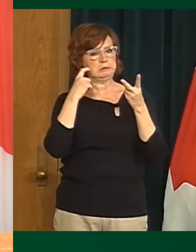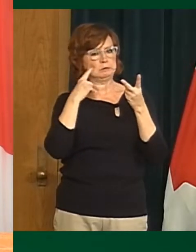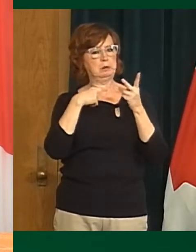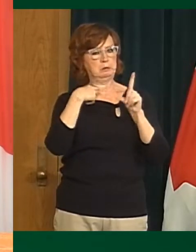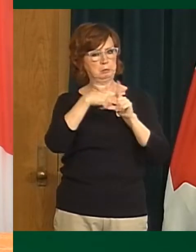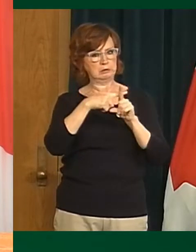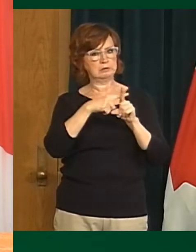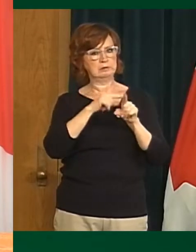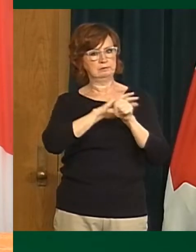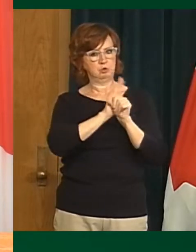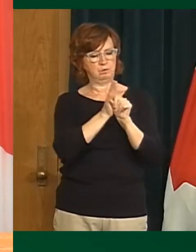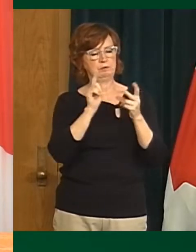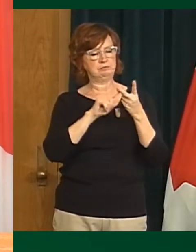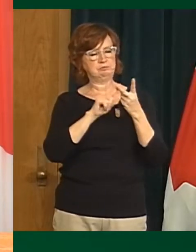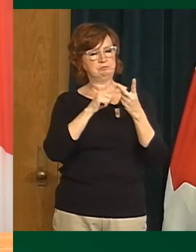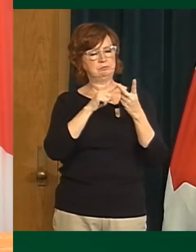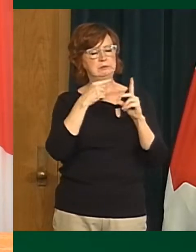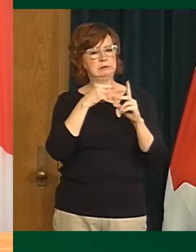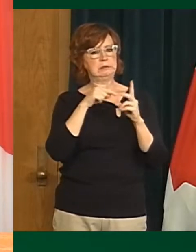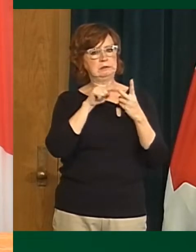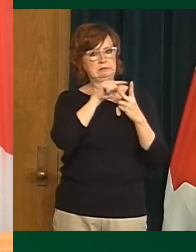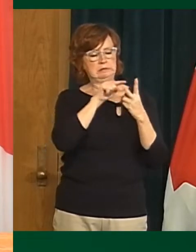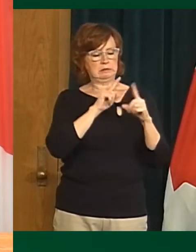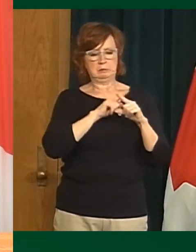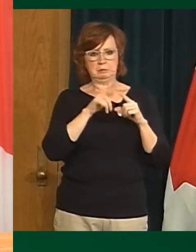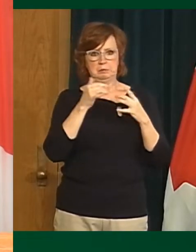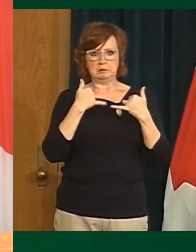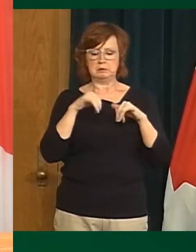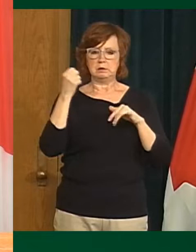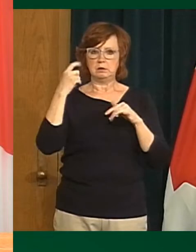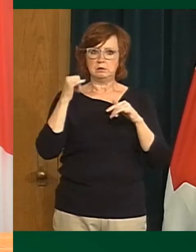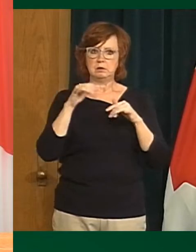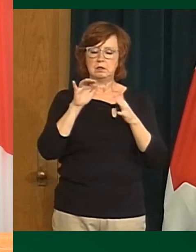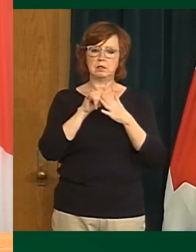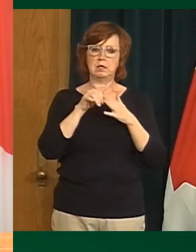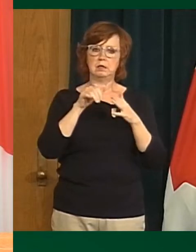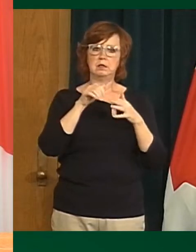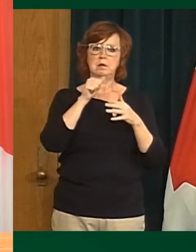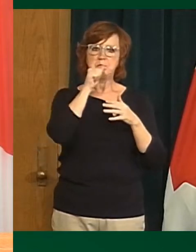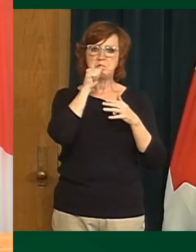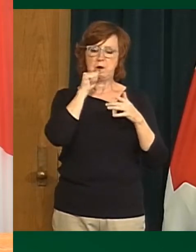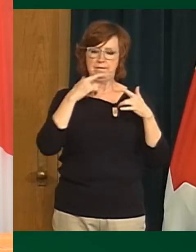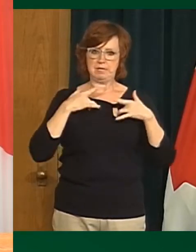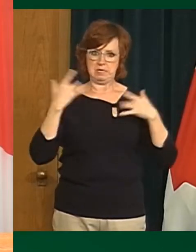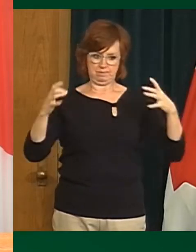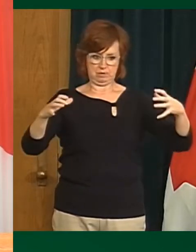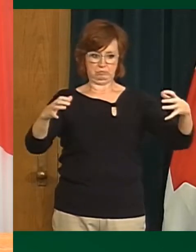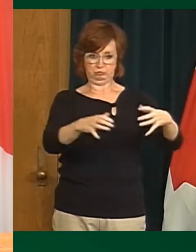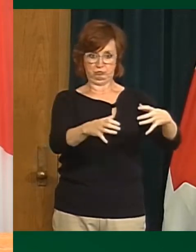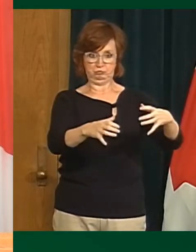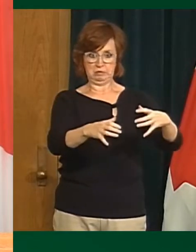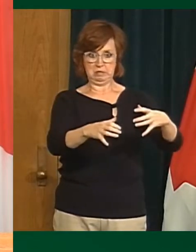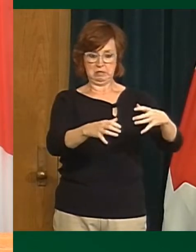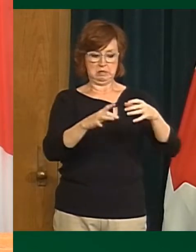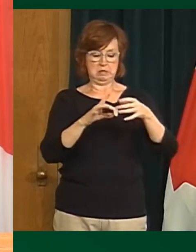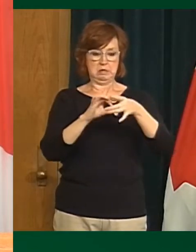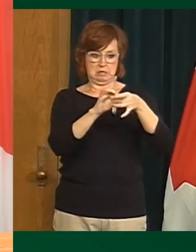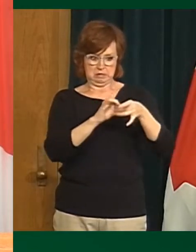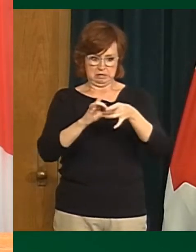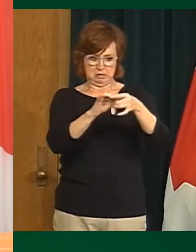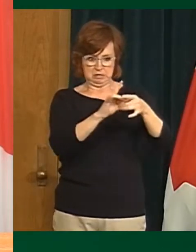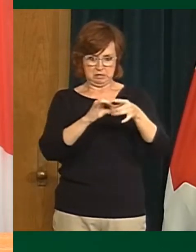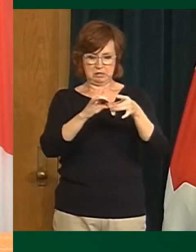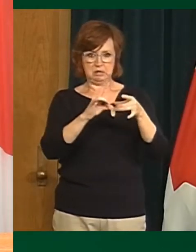point indicate that the situation is contained, that it was a closed private event, and that all close contacts are isolating at